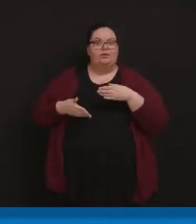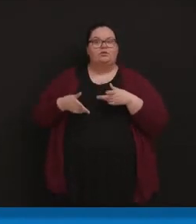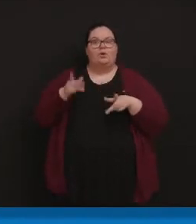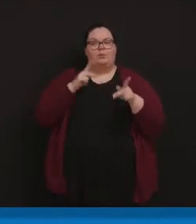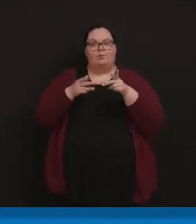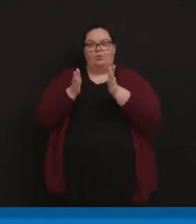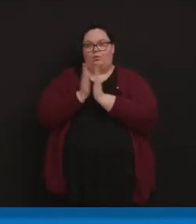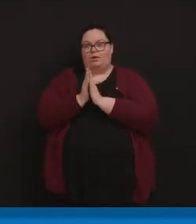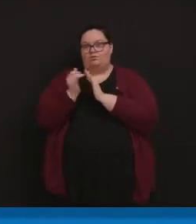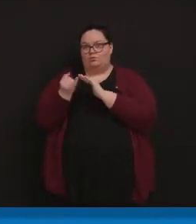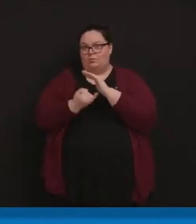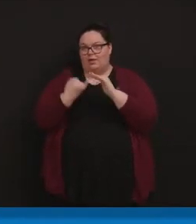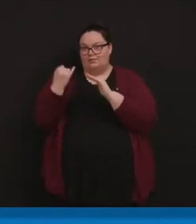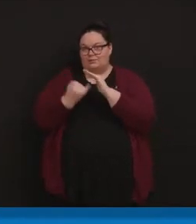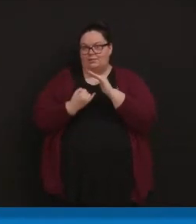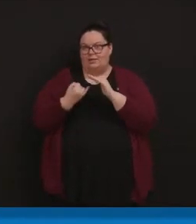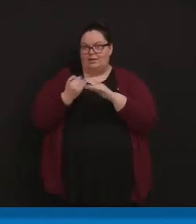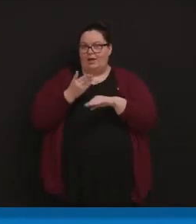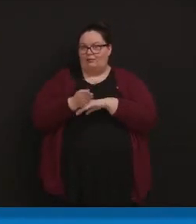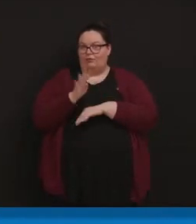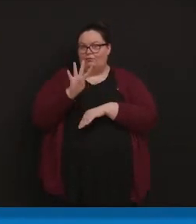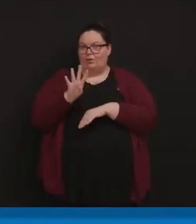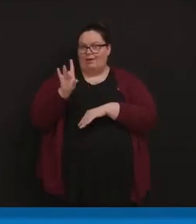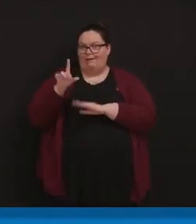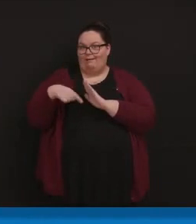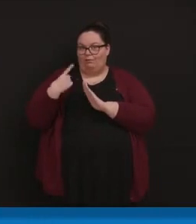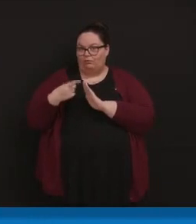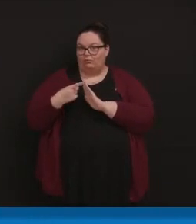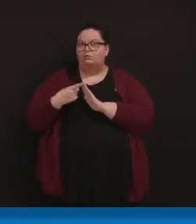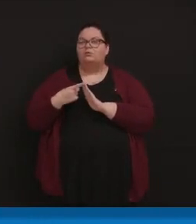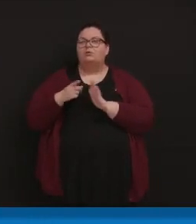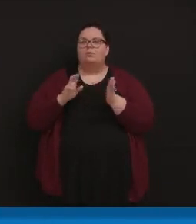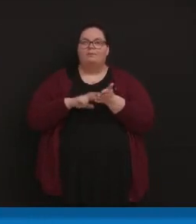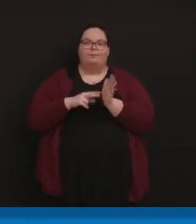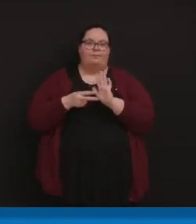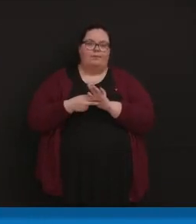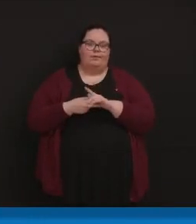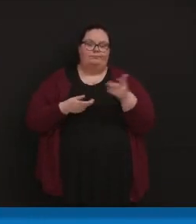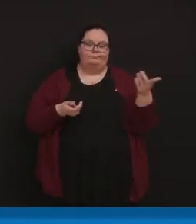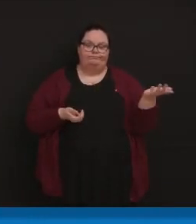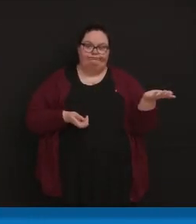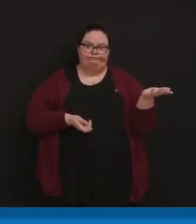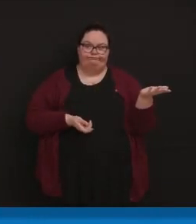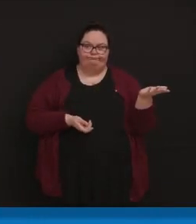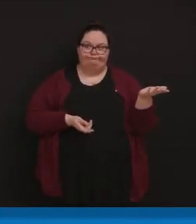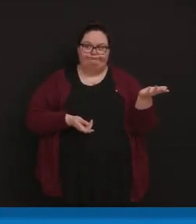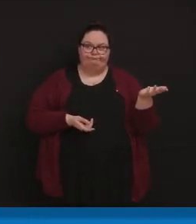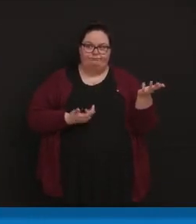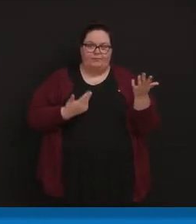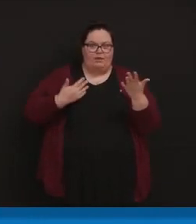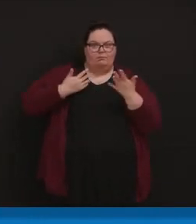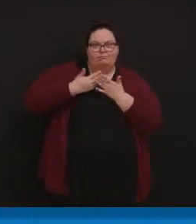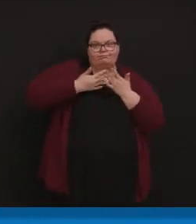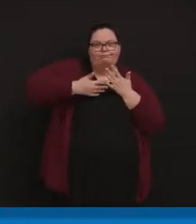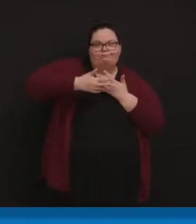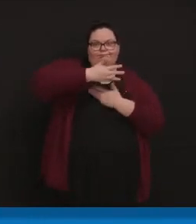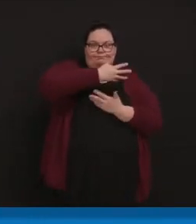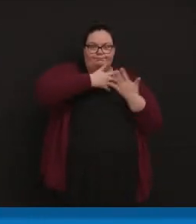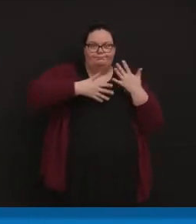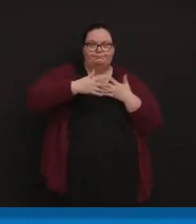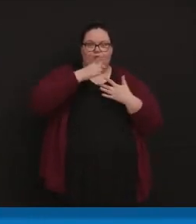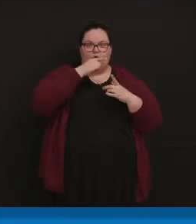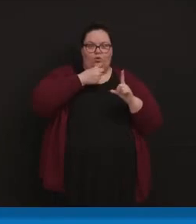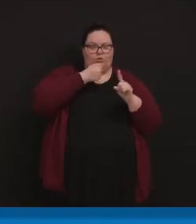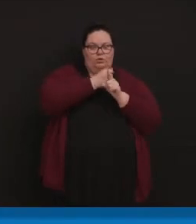that would have been asked to self-isolate after that 48-hour period was over would be people who had been a close contact of